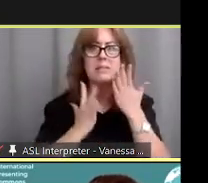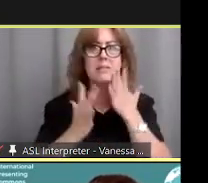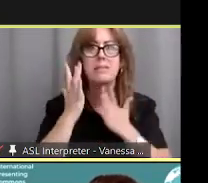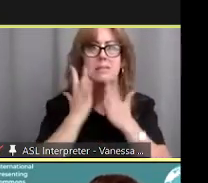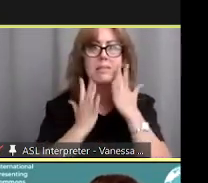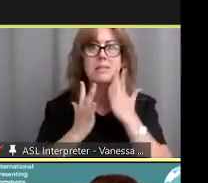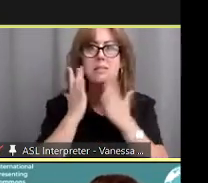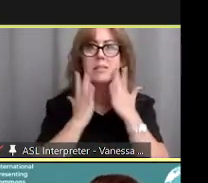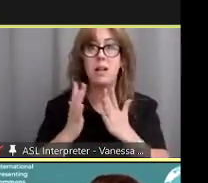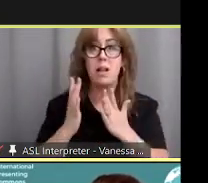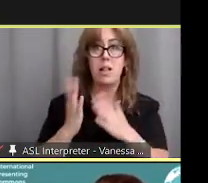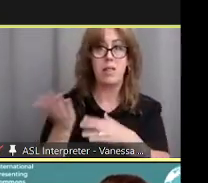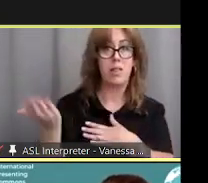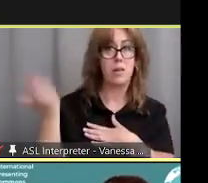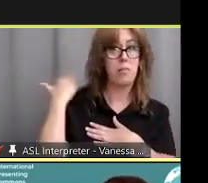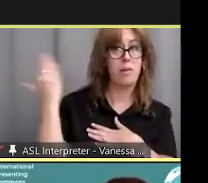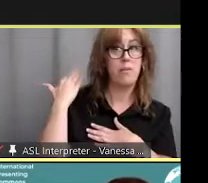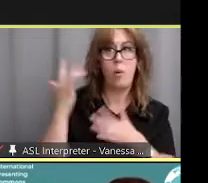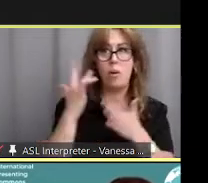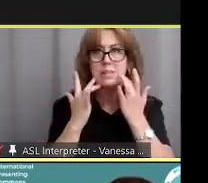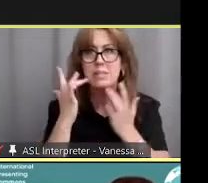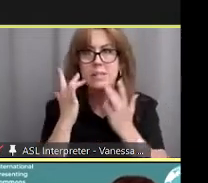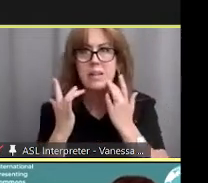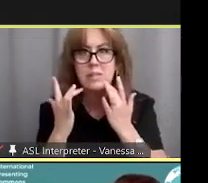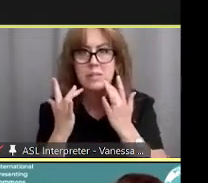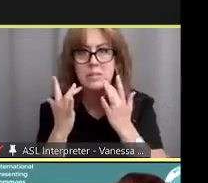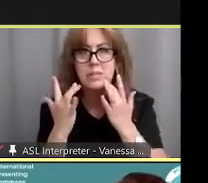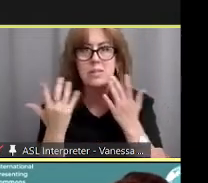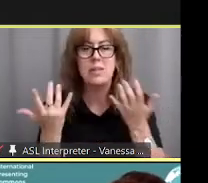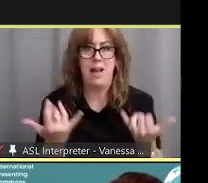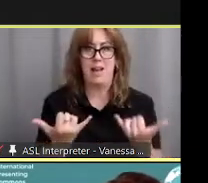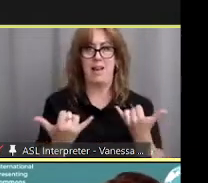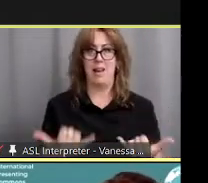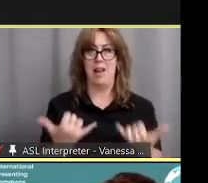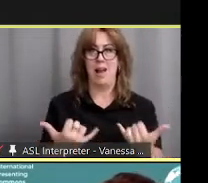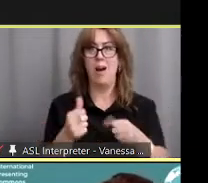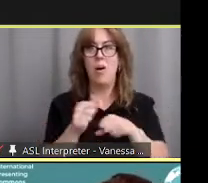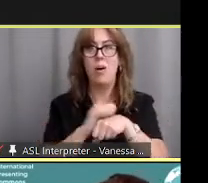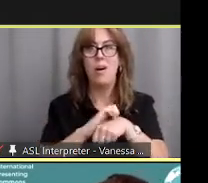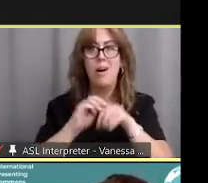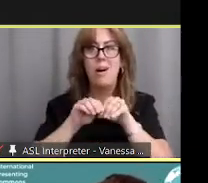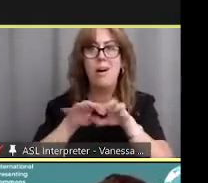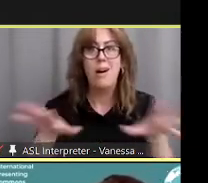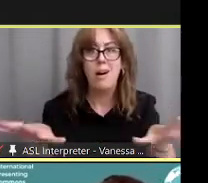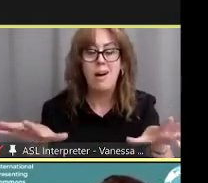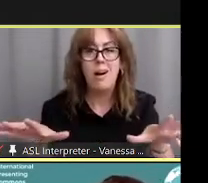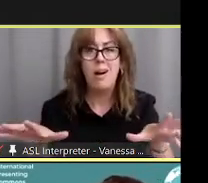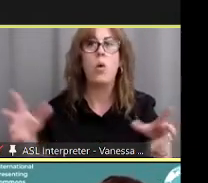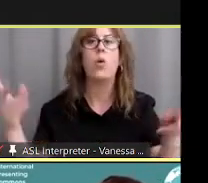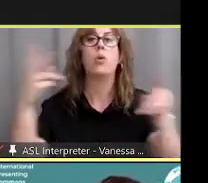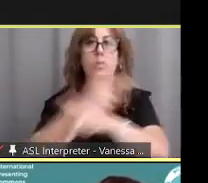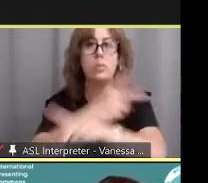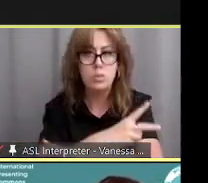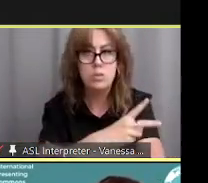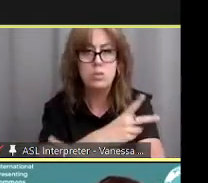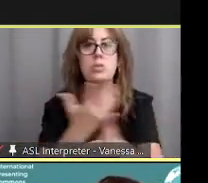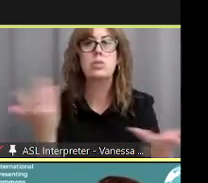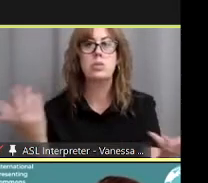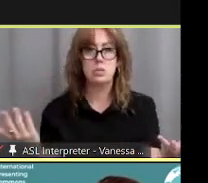They were scarce before, and the economic crisis that we will feel even